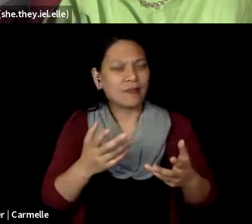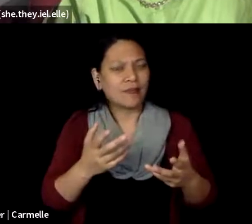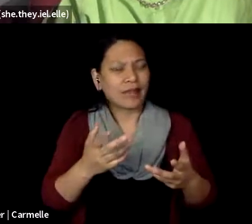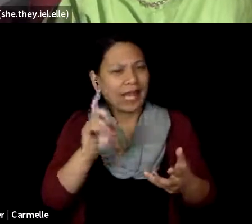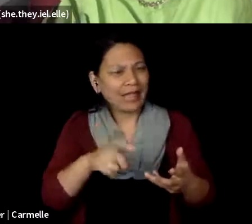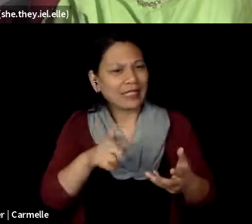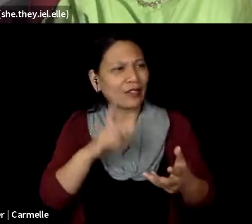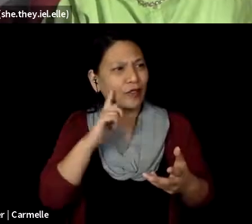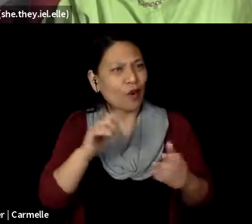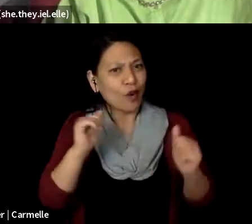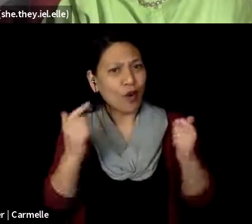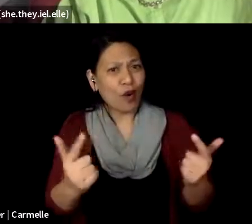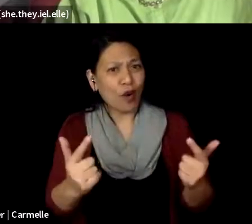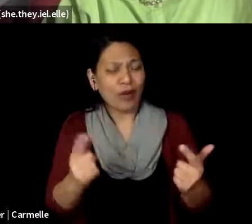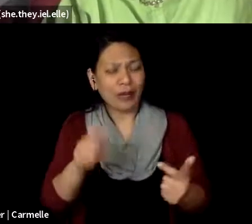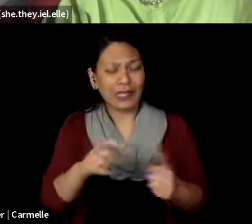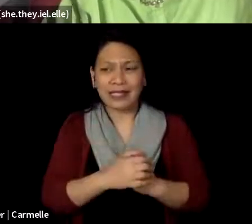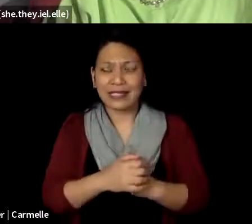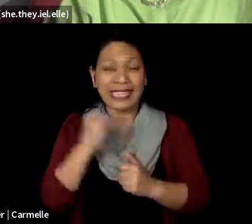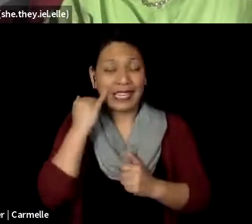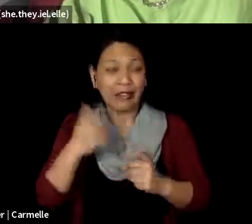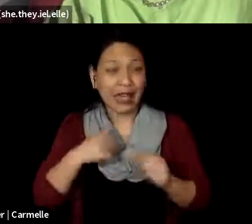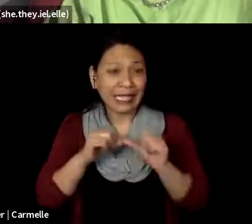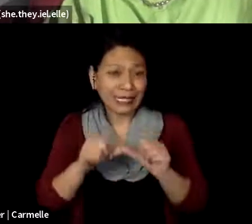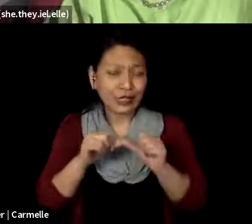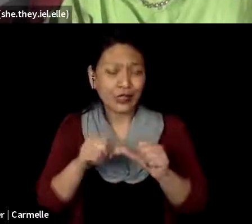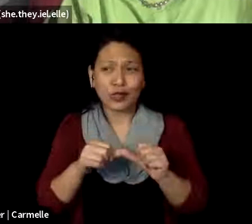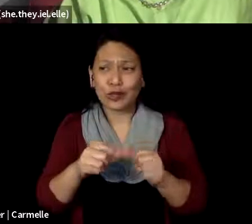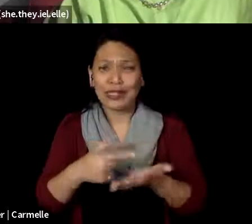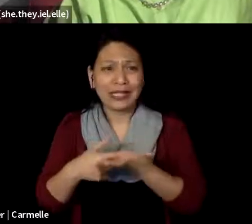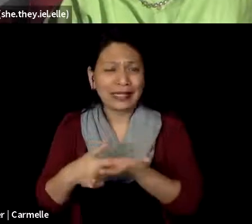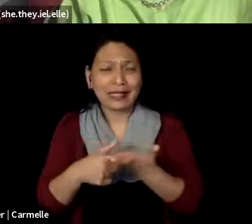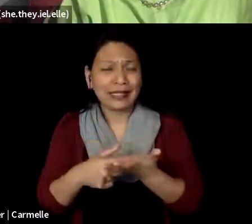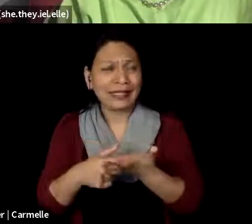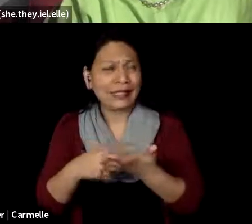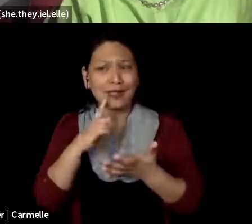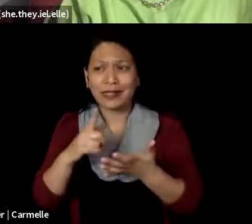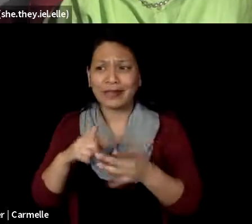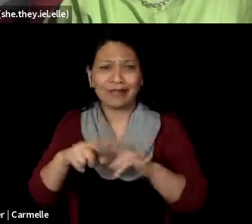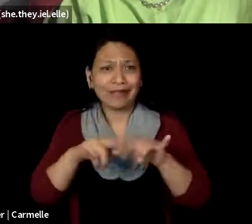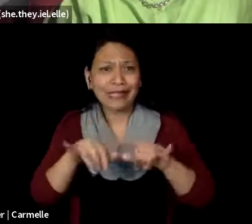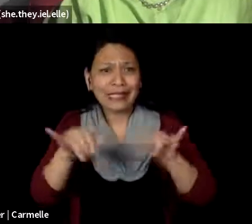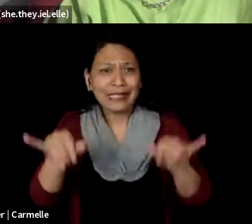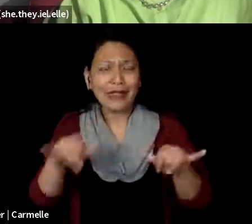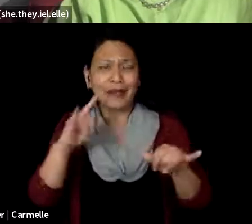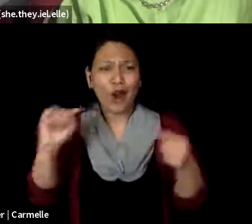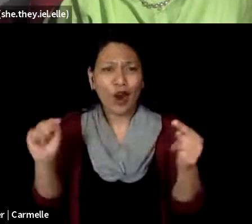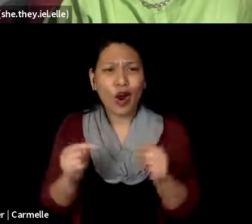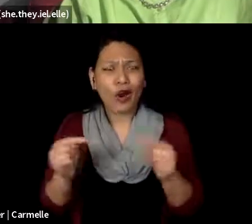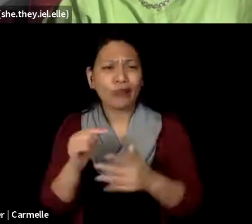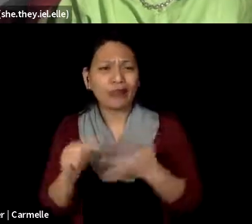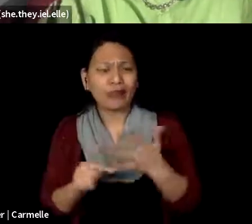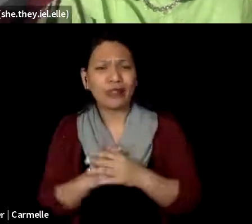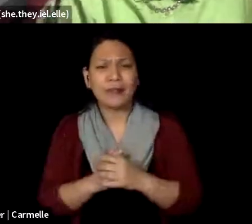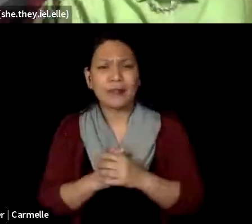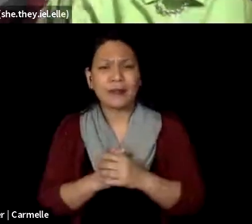for everybody. Because if I'm going to continue to talk about systems that harm, and because they're not for everybody, then they don't work, then